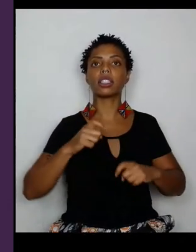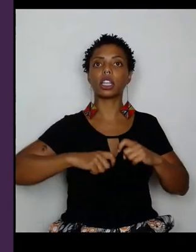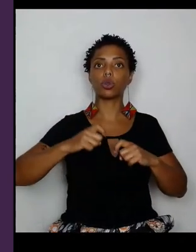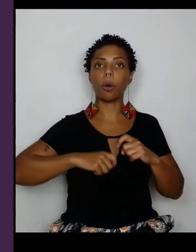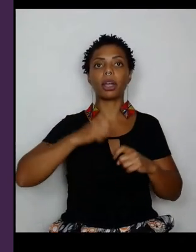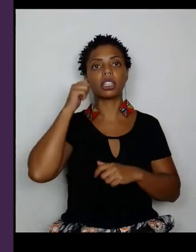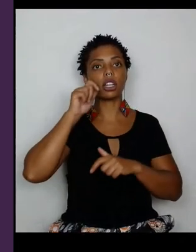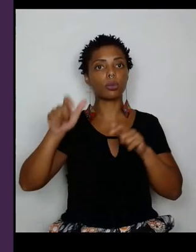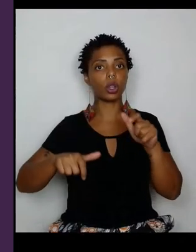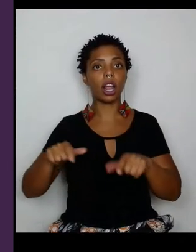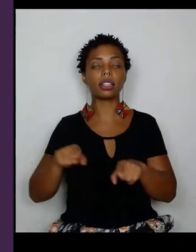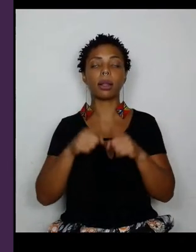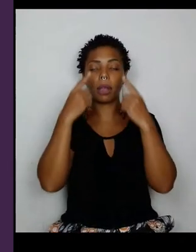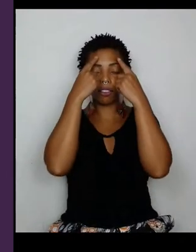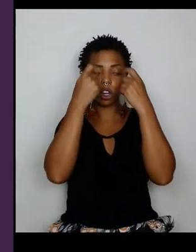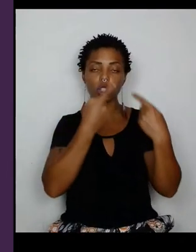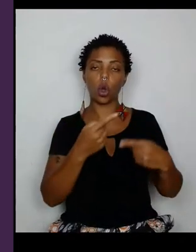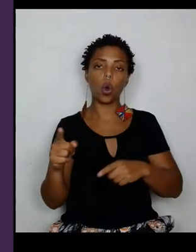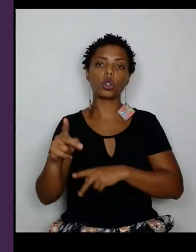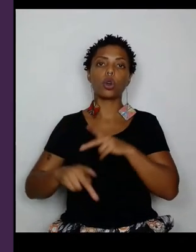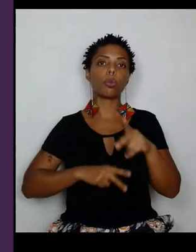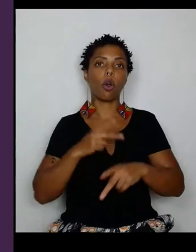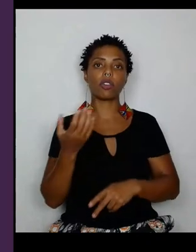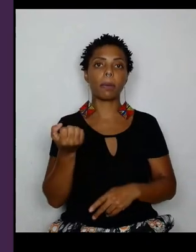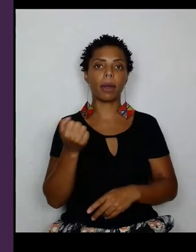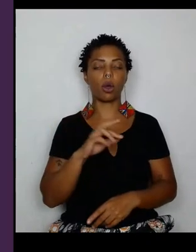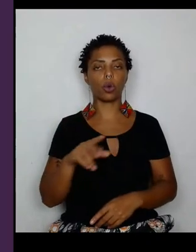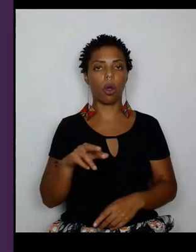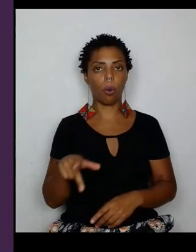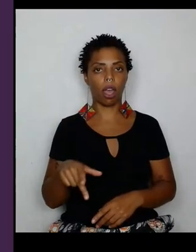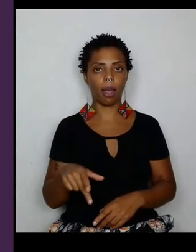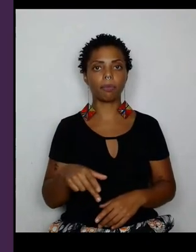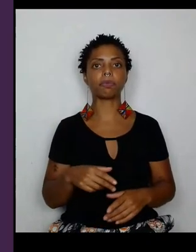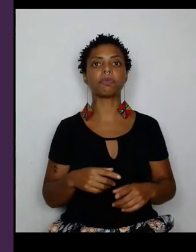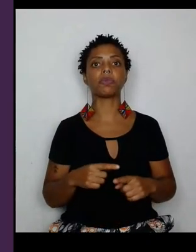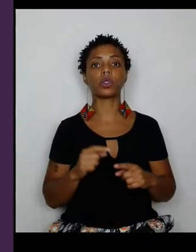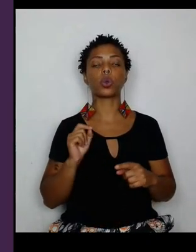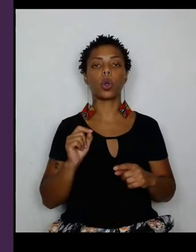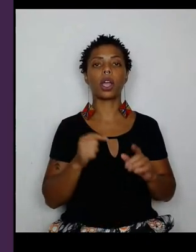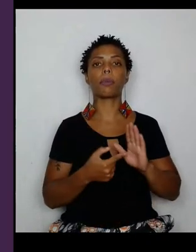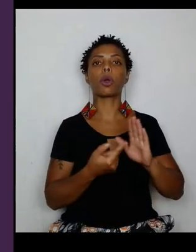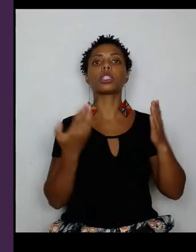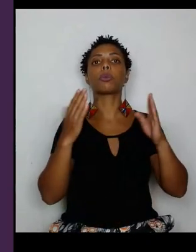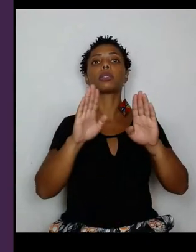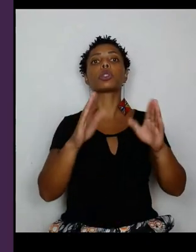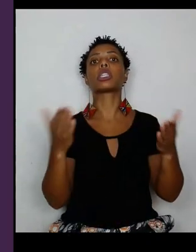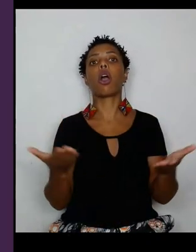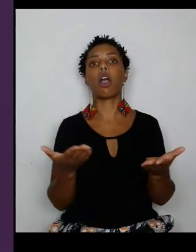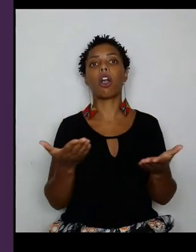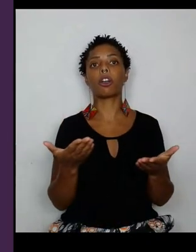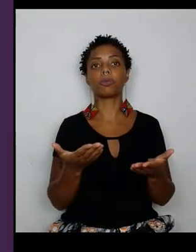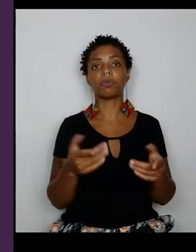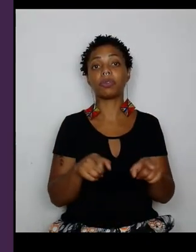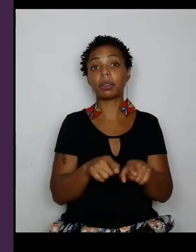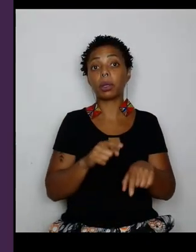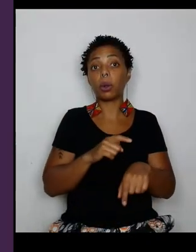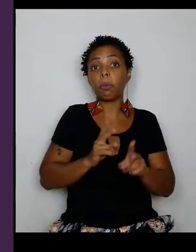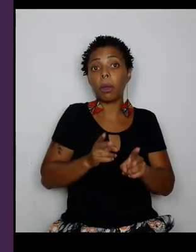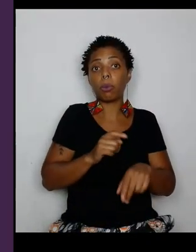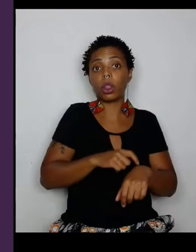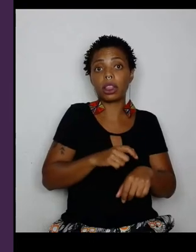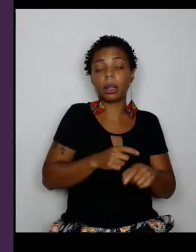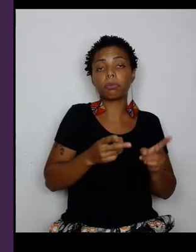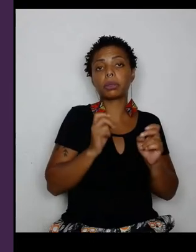to put on an exhibition at this moment at the same time as acknowledging that gogan continues to be this extraordinary